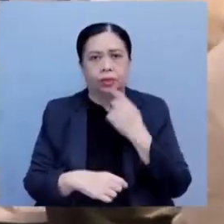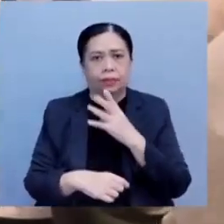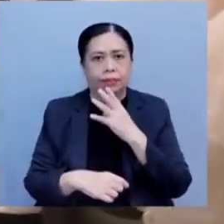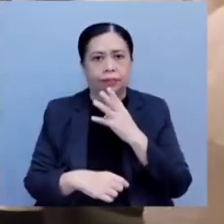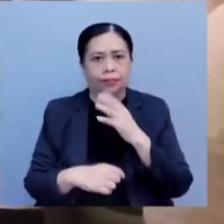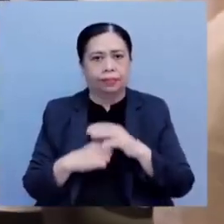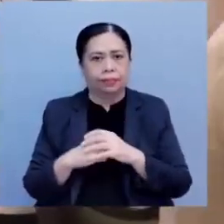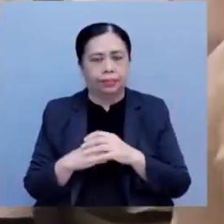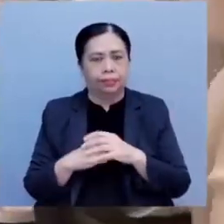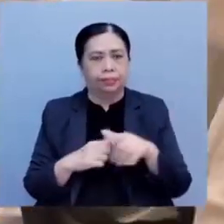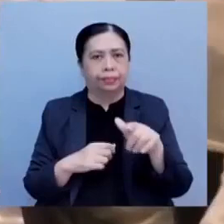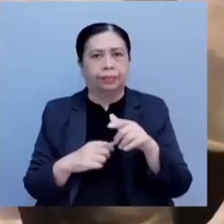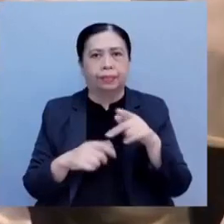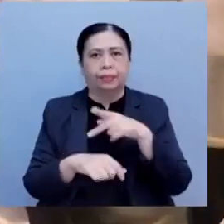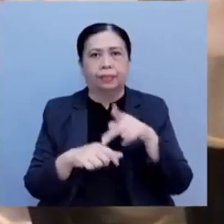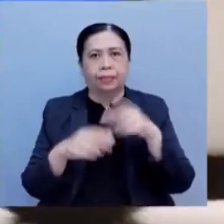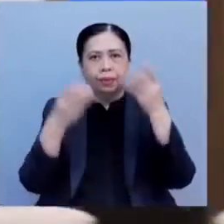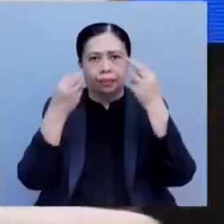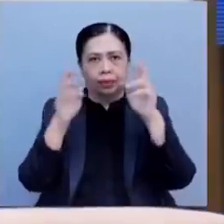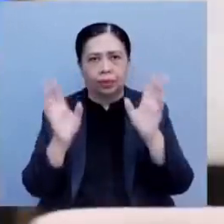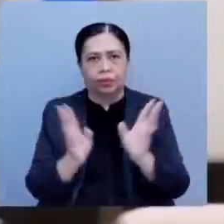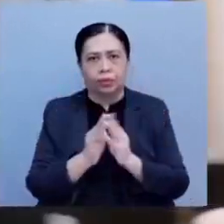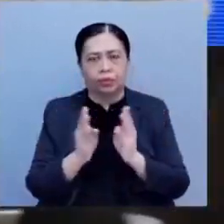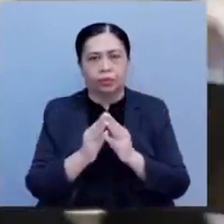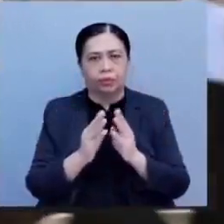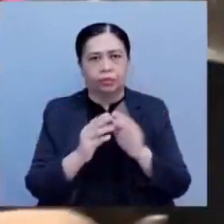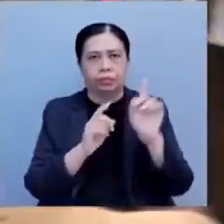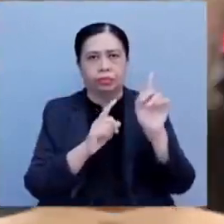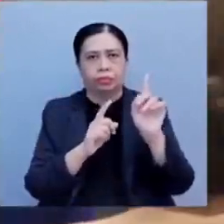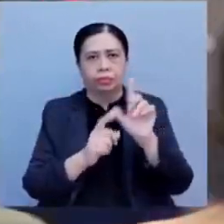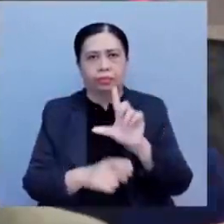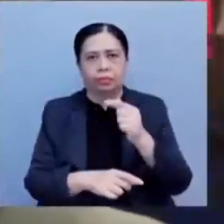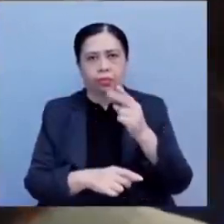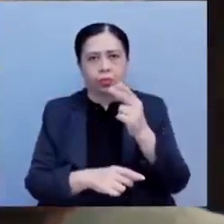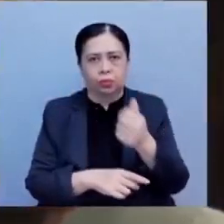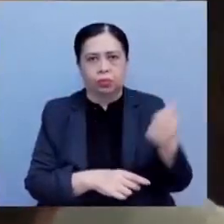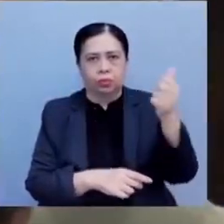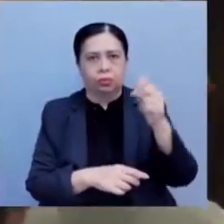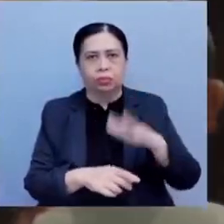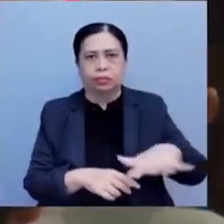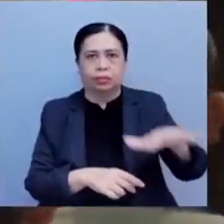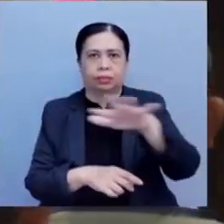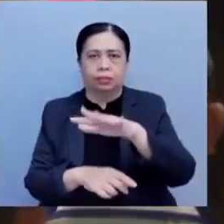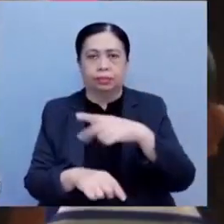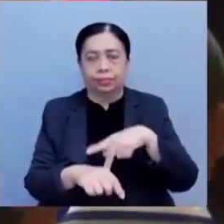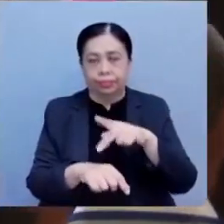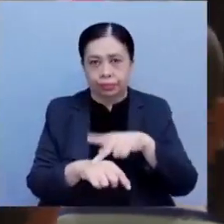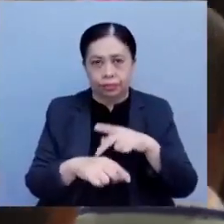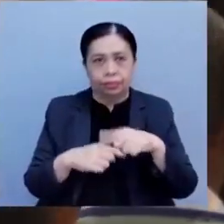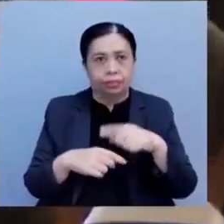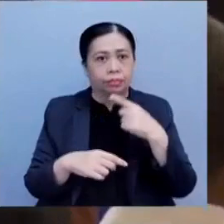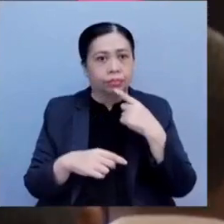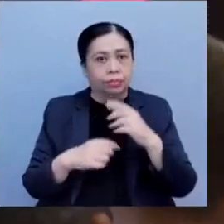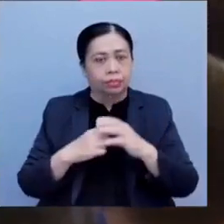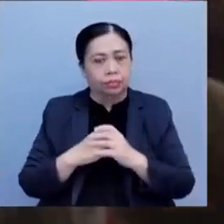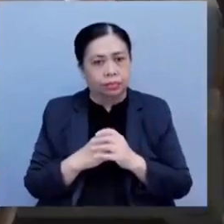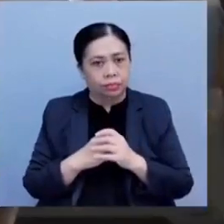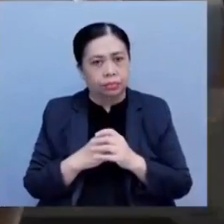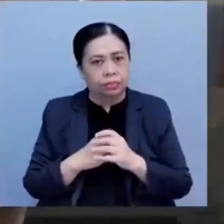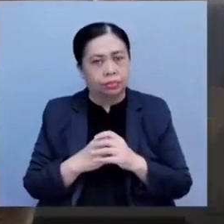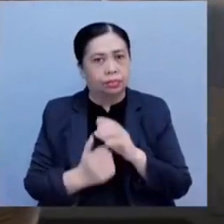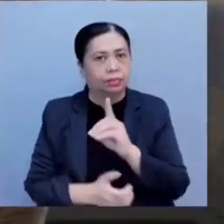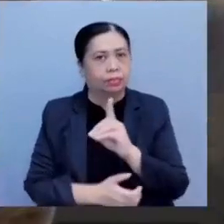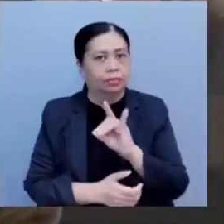Mayor's Forum in Quezon City, attended by local government executives around the country. The event, hosted by the Department of Interior and